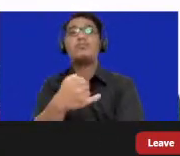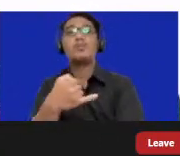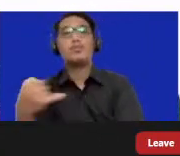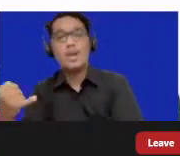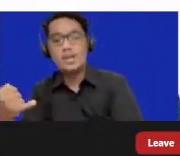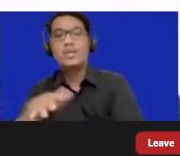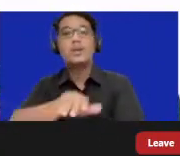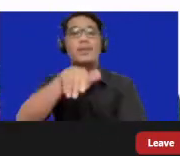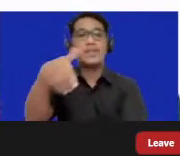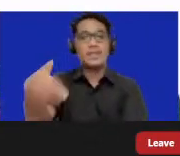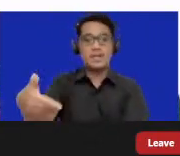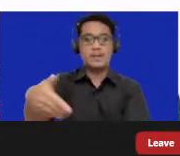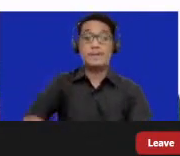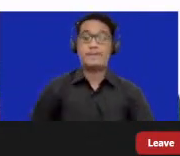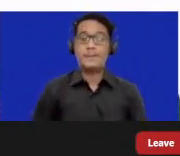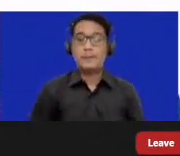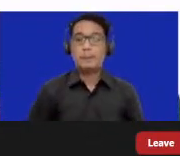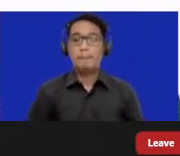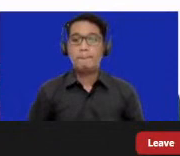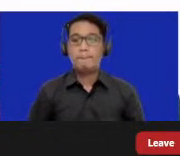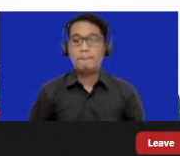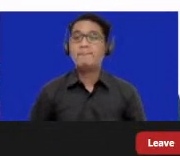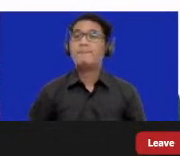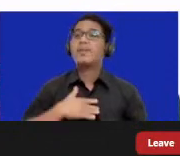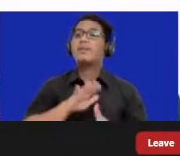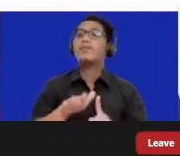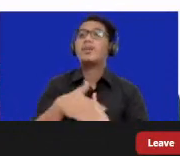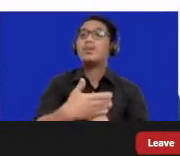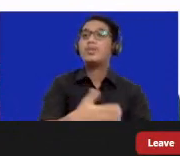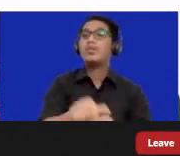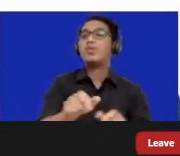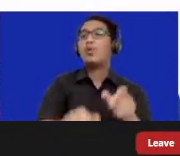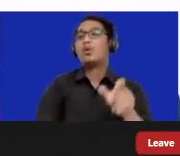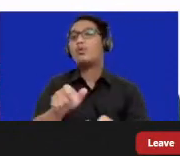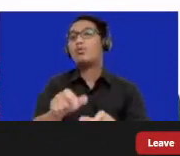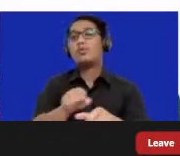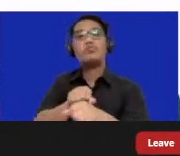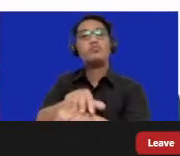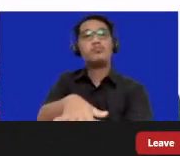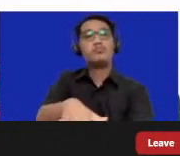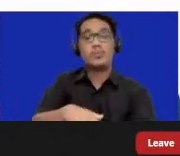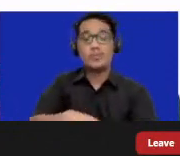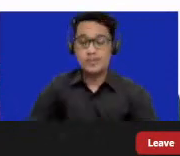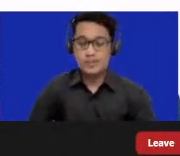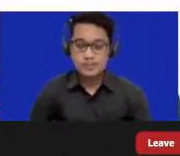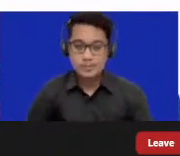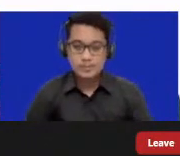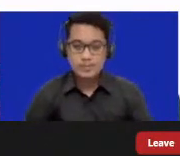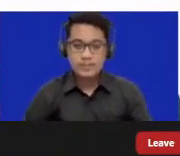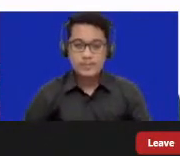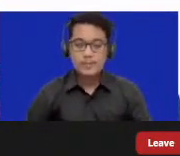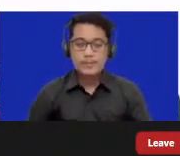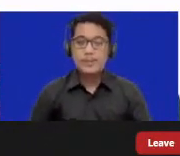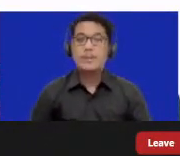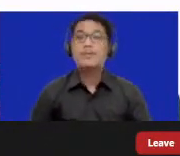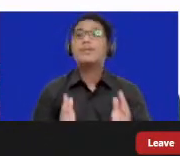general. Also, the preventative measures for through planting